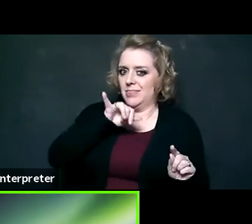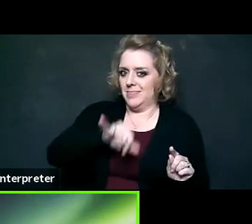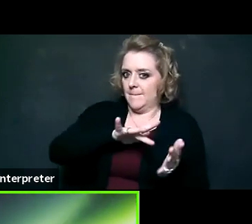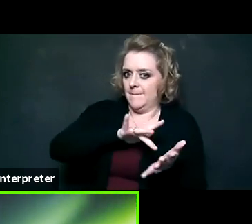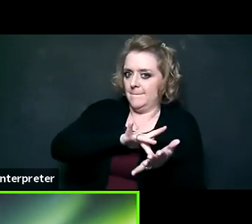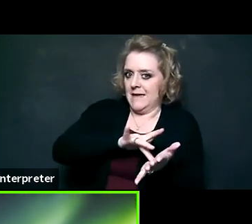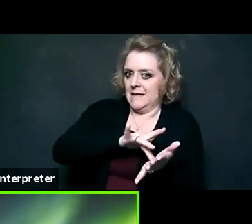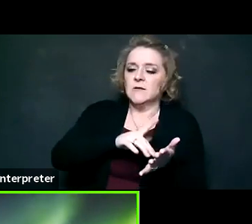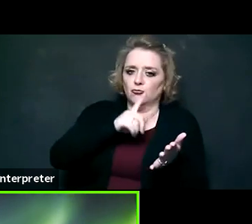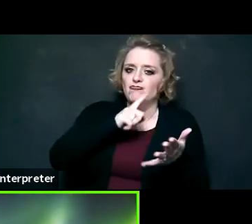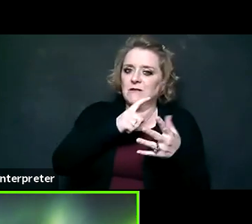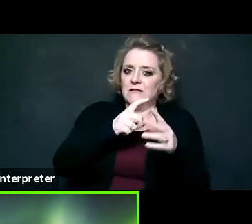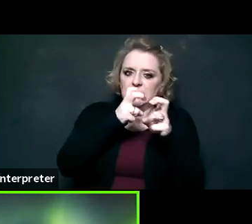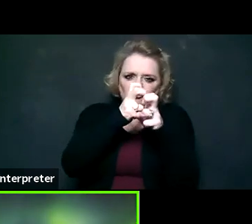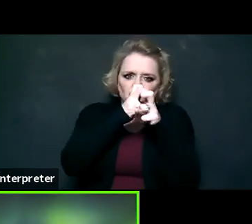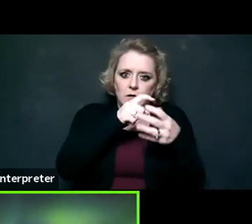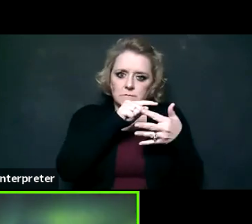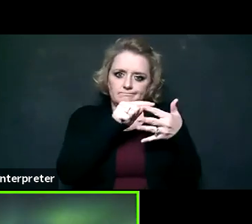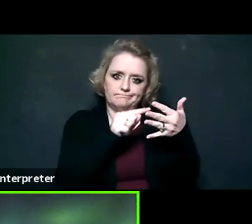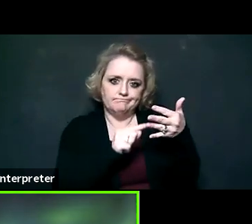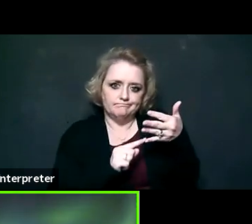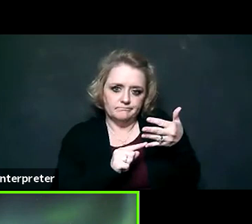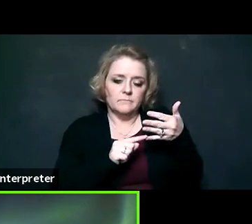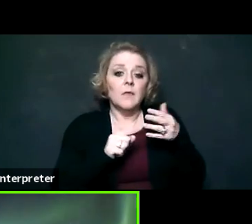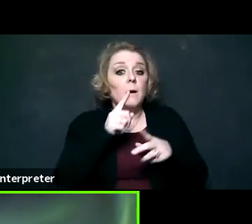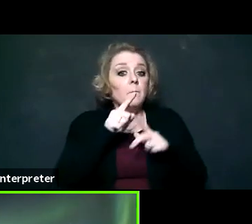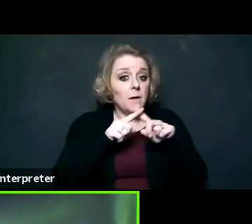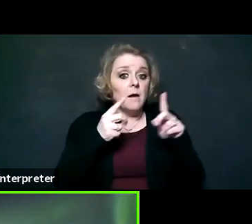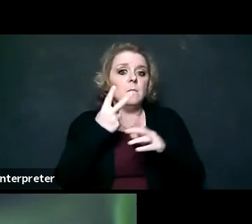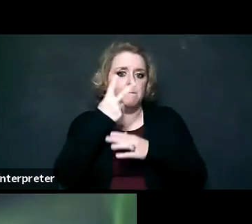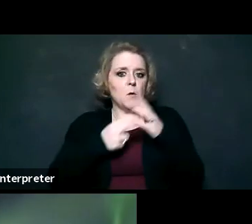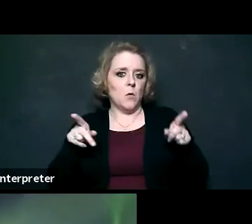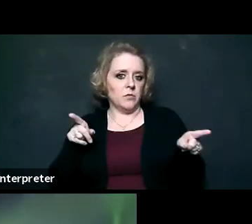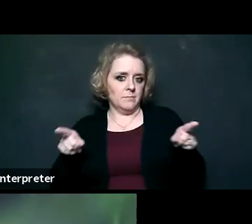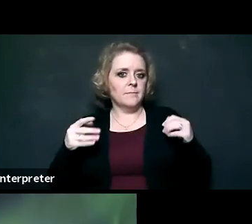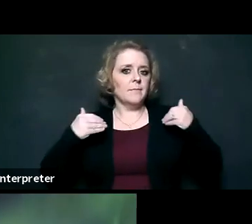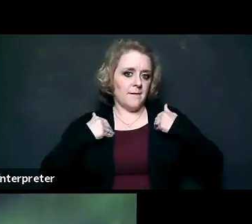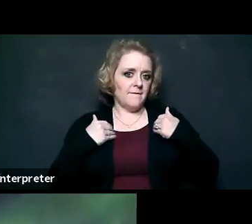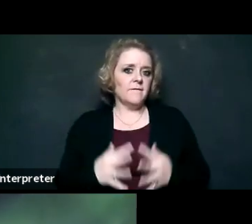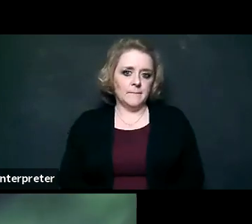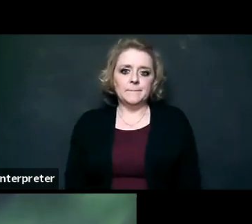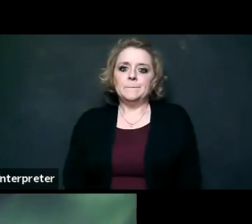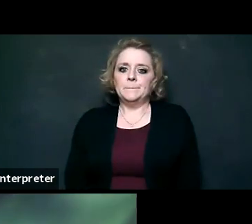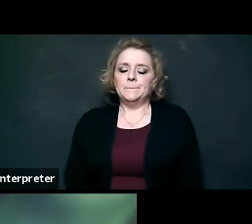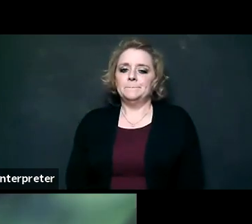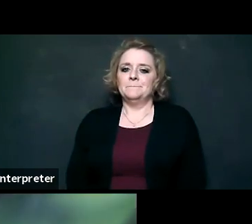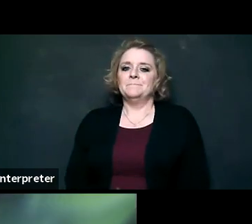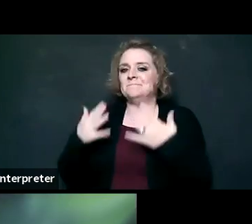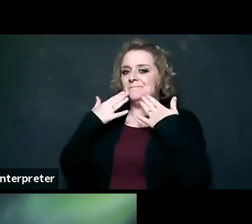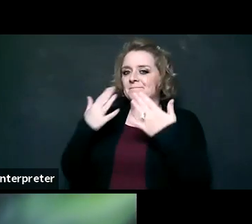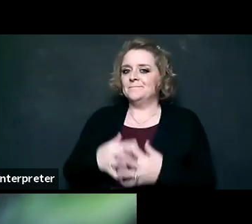realms, but both hospitals do have that drug available. Thank you, Dr. Klepper. Thank you.